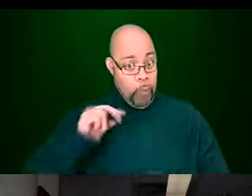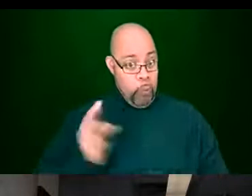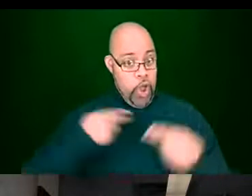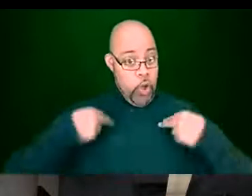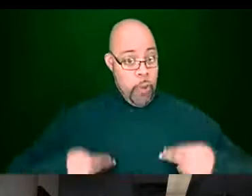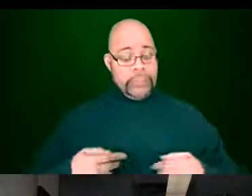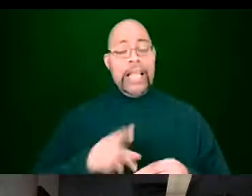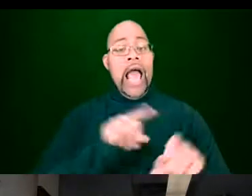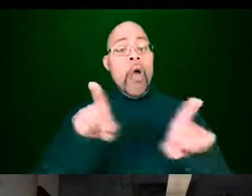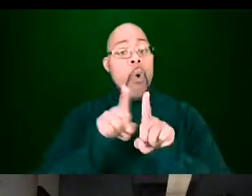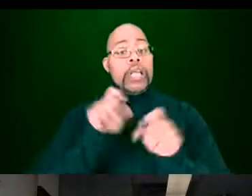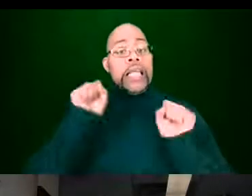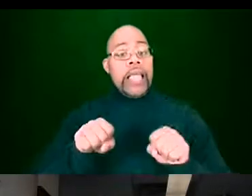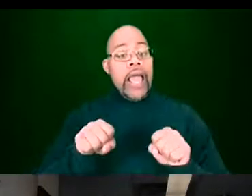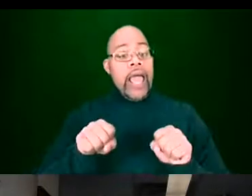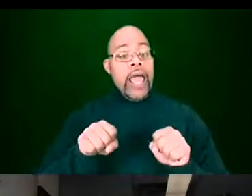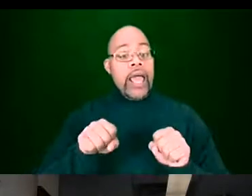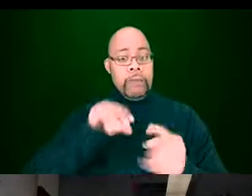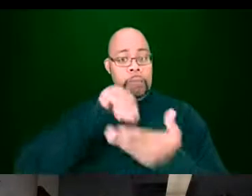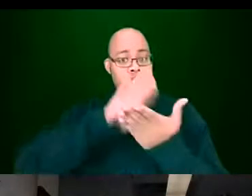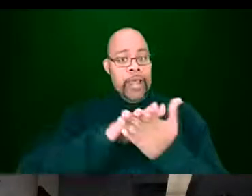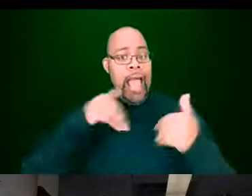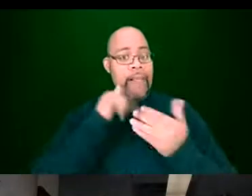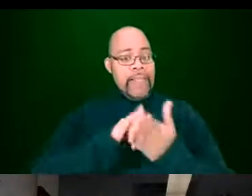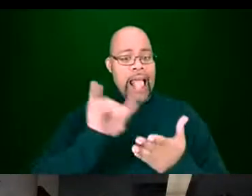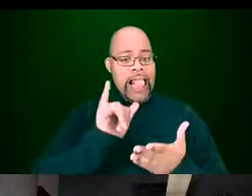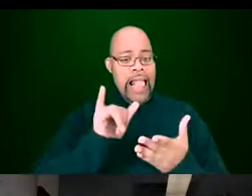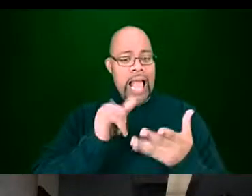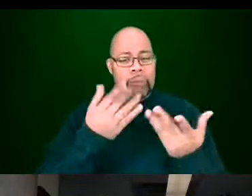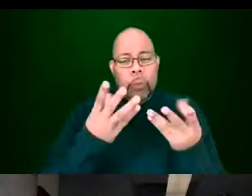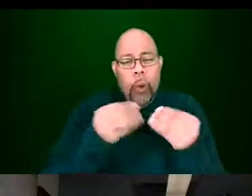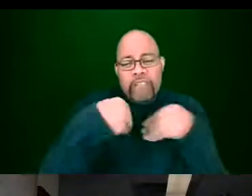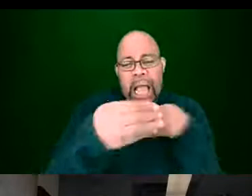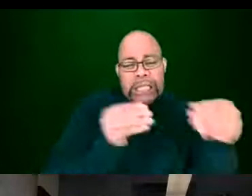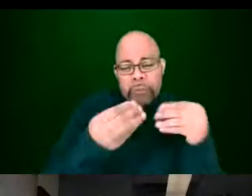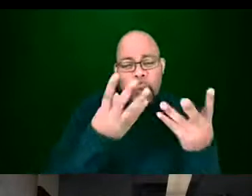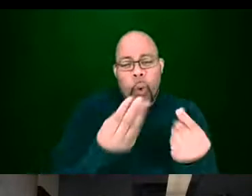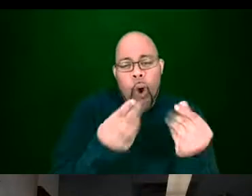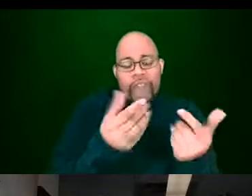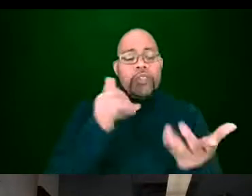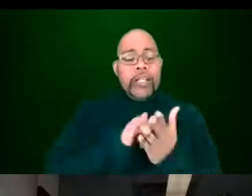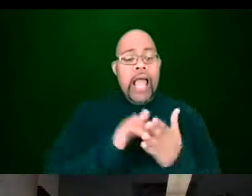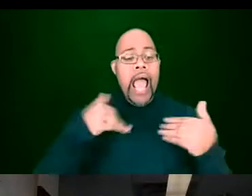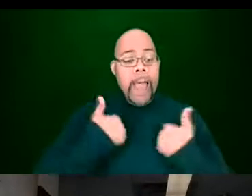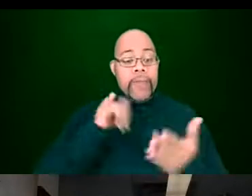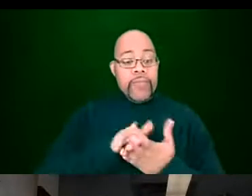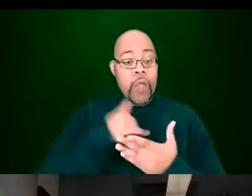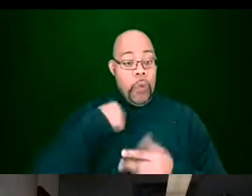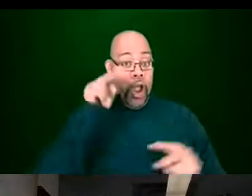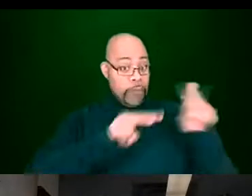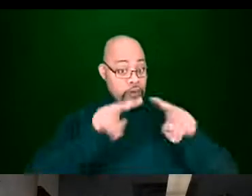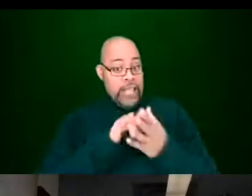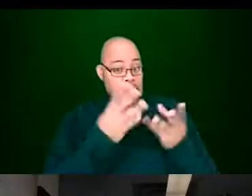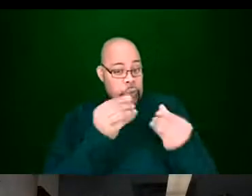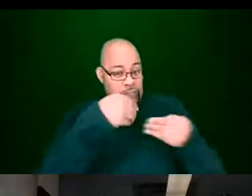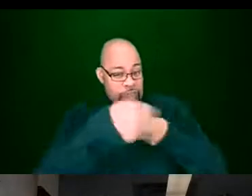And then we can also put them into animals that are like squishy and soft. And so the animals that we observe that are